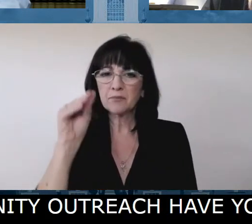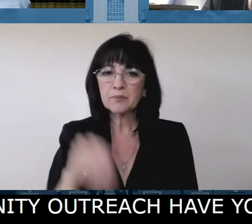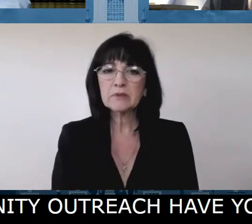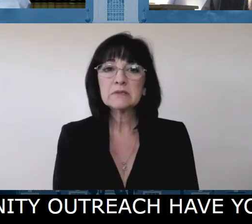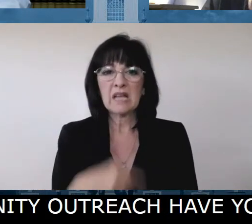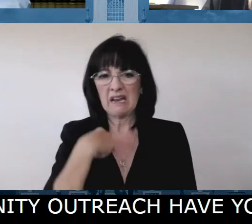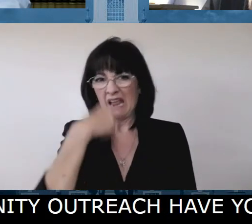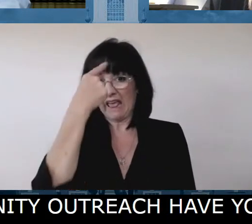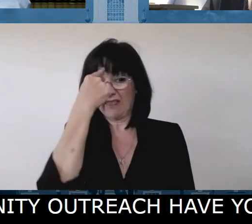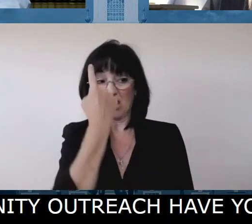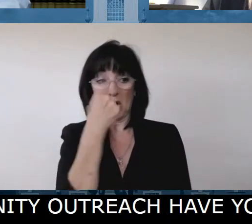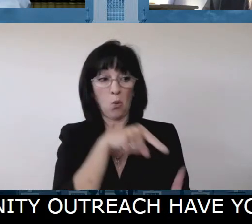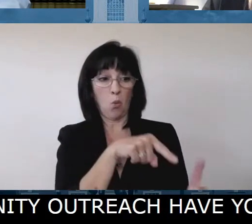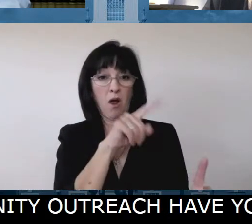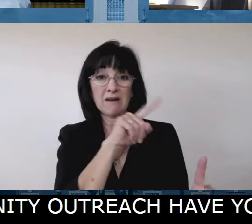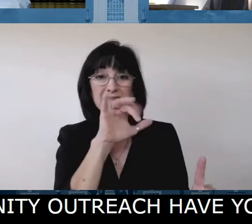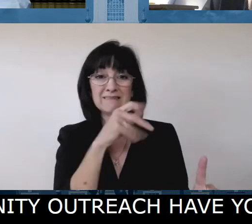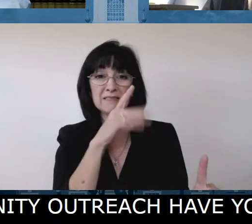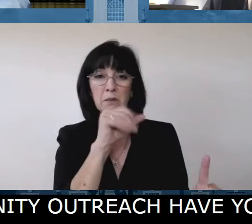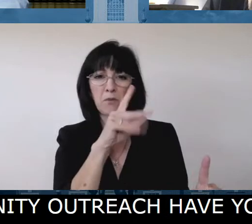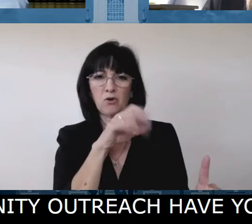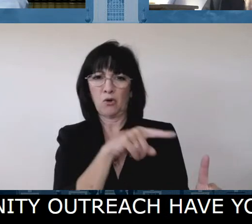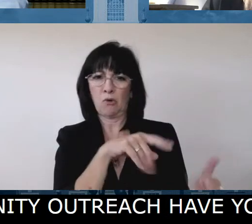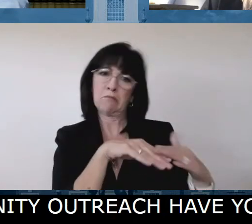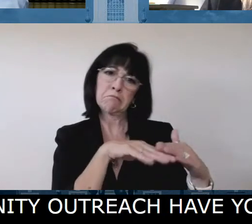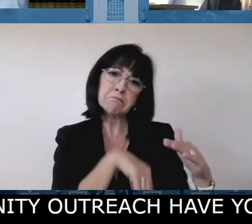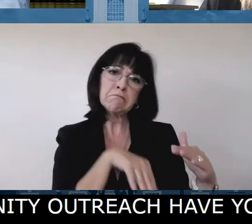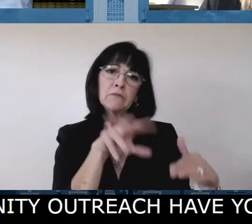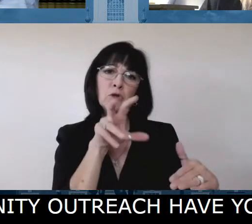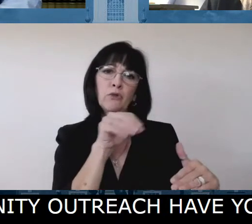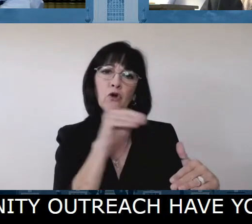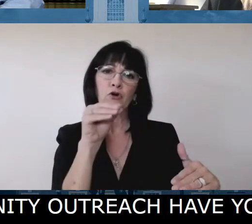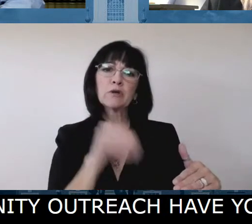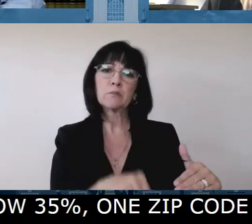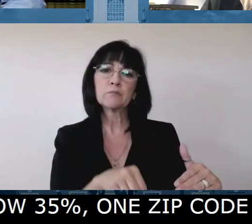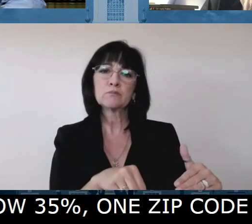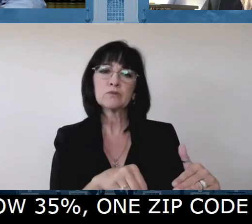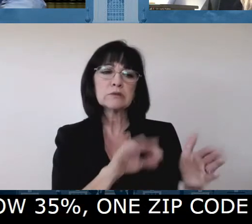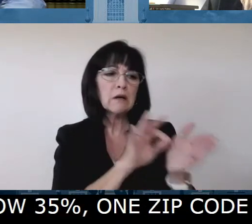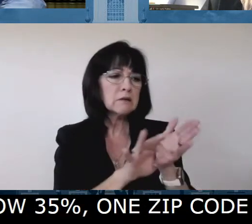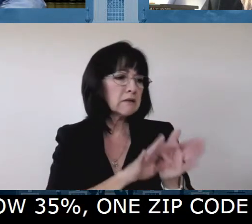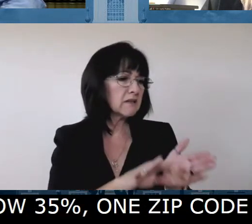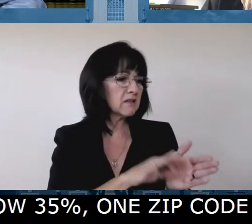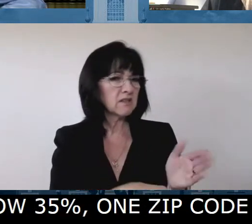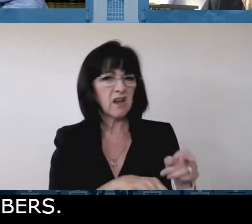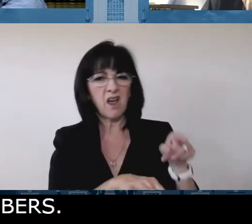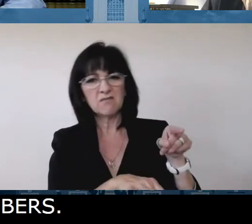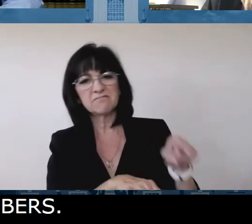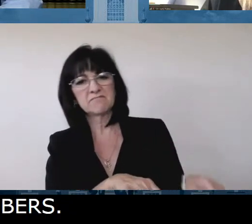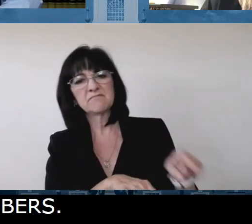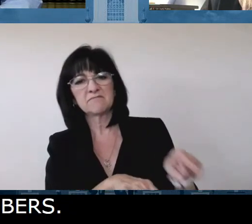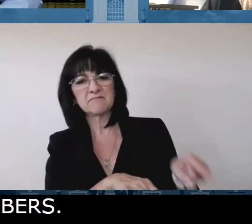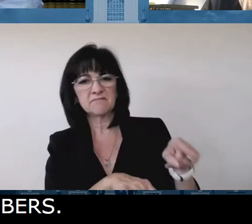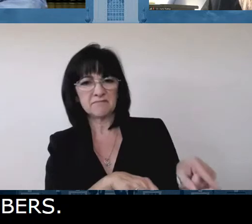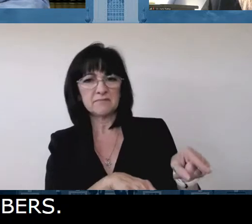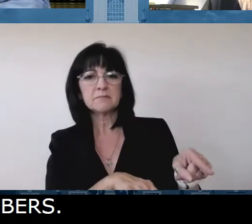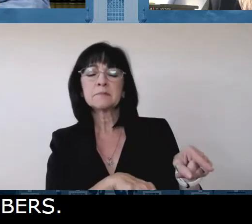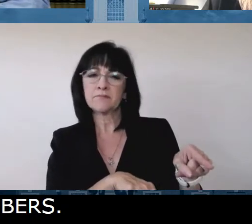even below 30% based on the recent numbers. Yeah, and if you